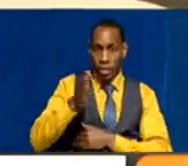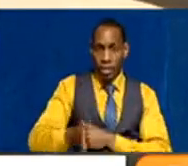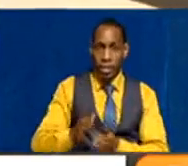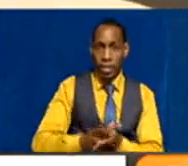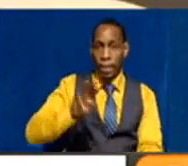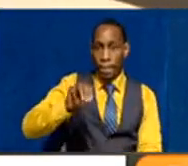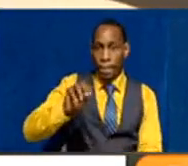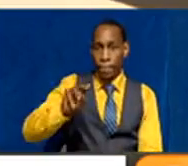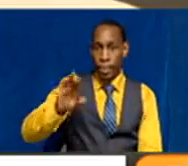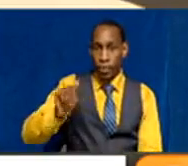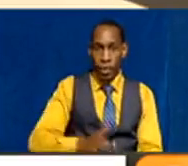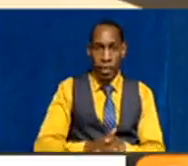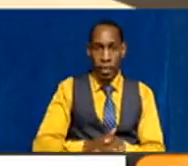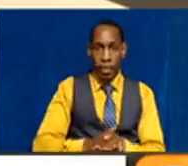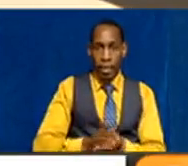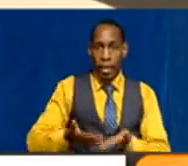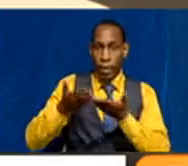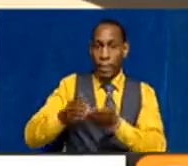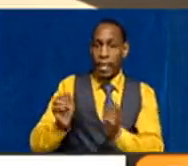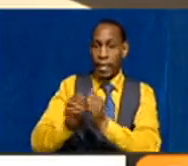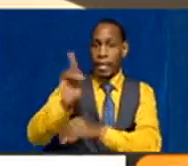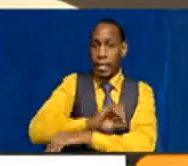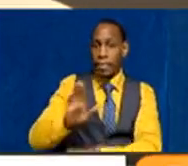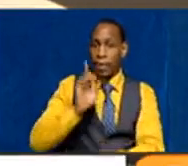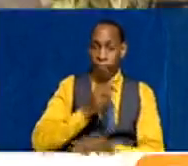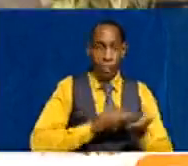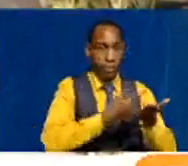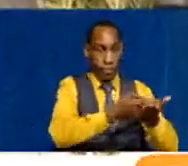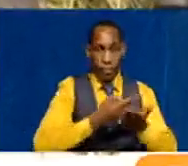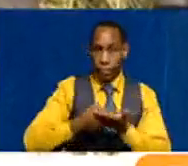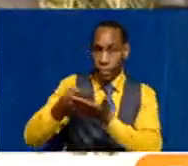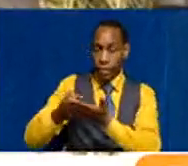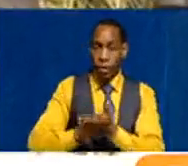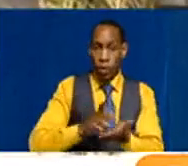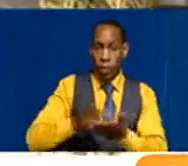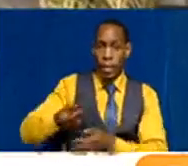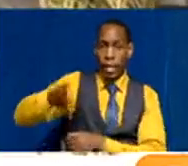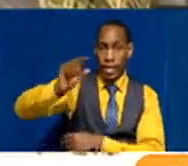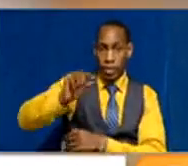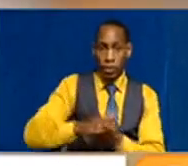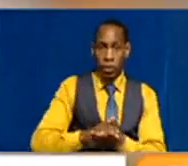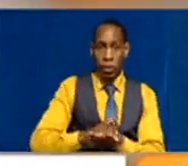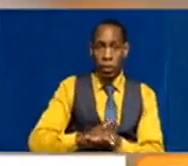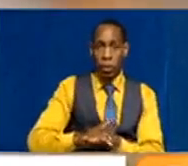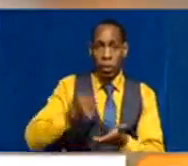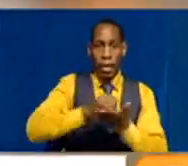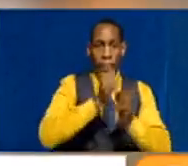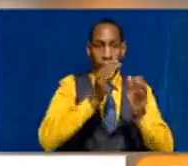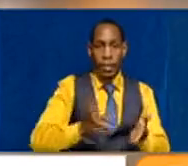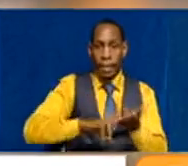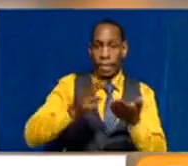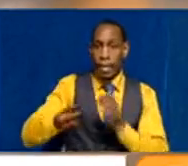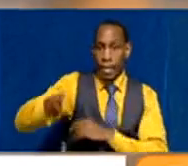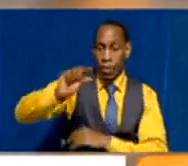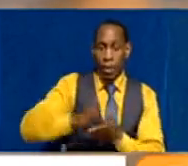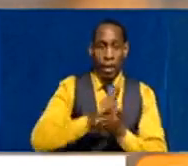Monica Mbaru gave Kenya Airports Authority 10 days to conclude negotiations on the pay increase with the airport workers, failure to which